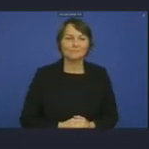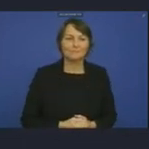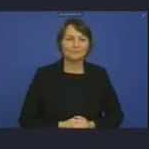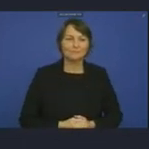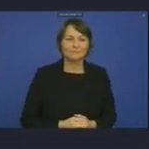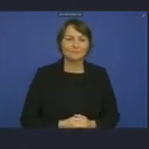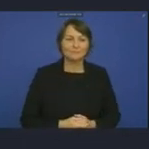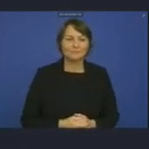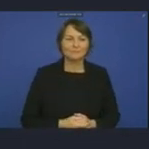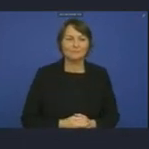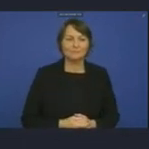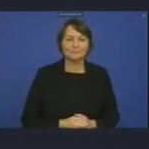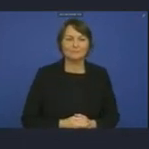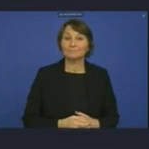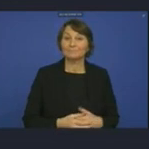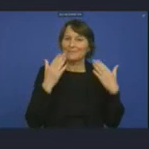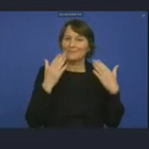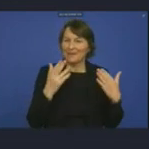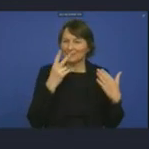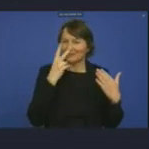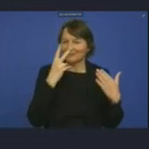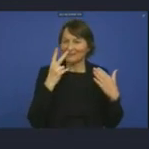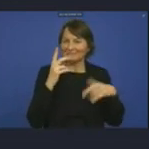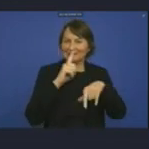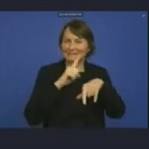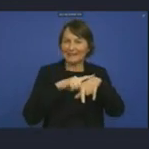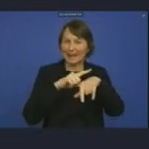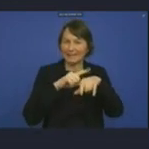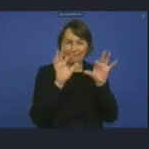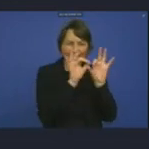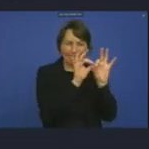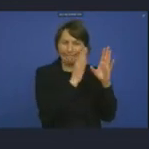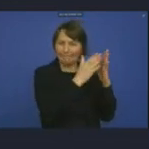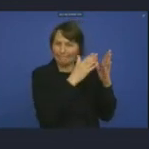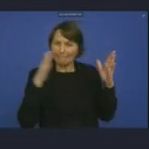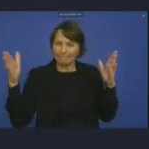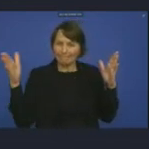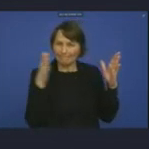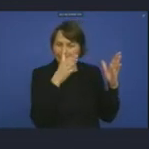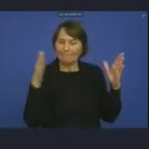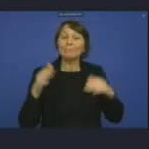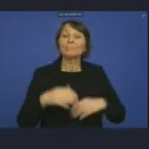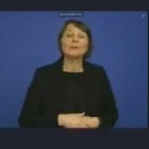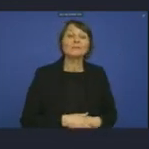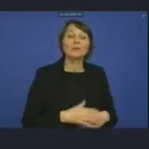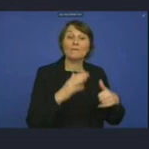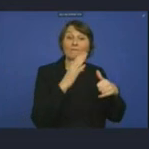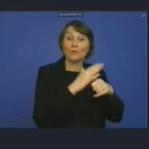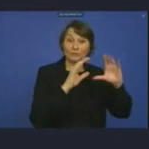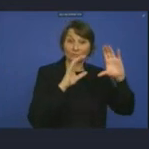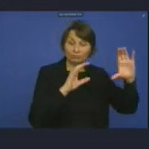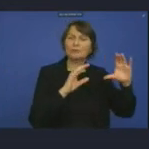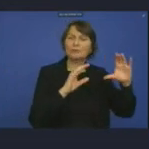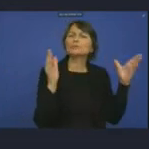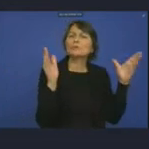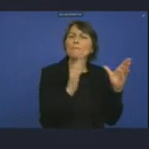Here we have the timeline. So the cooperation partnerships, the small-scale partnerships, and the not-for-profit event